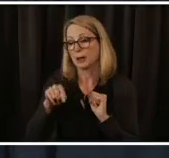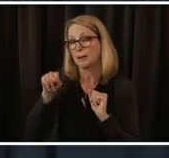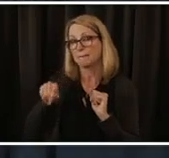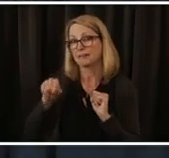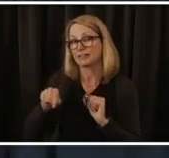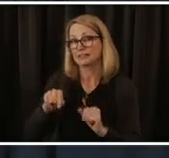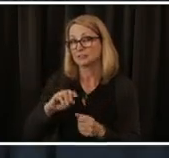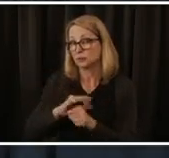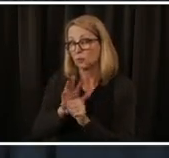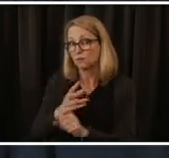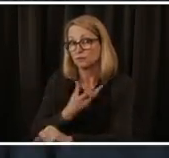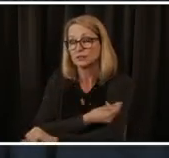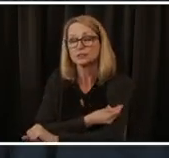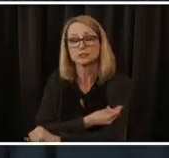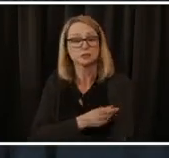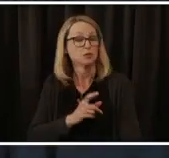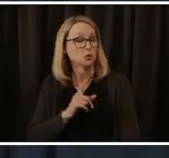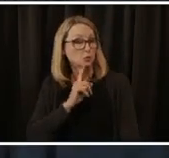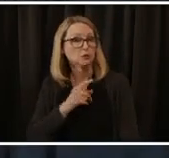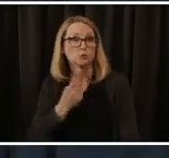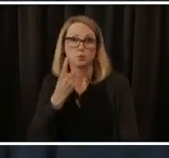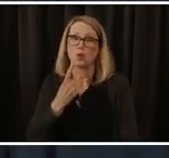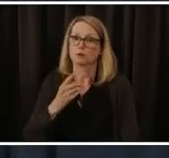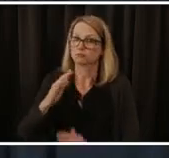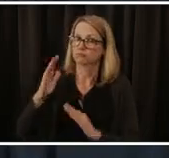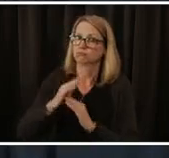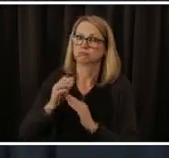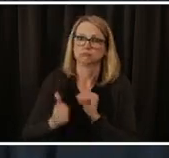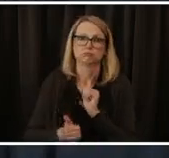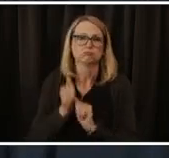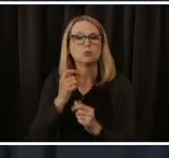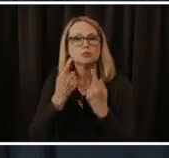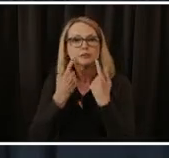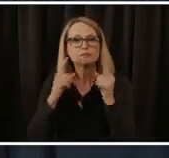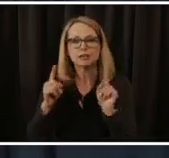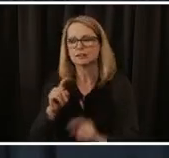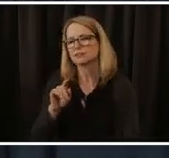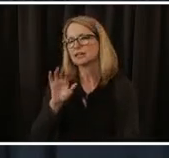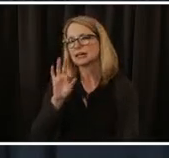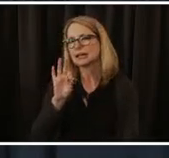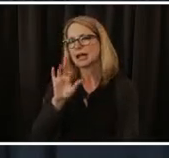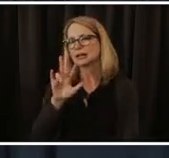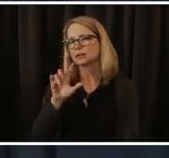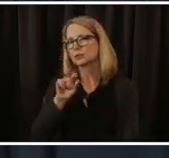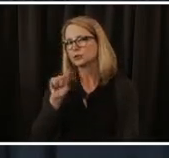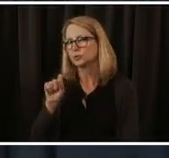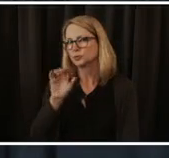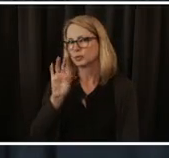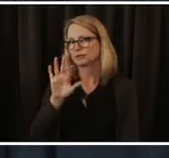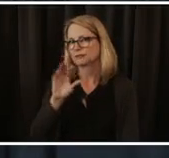among the very most effective vaccines. 93 to 95% is really